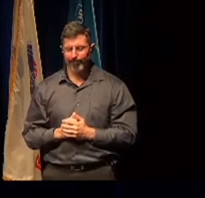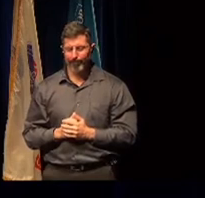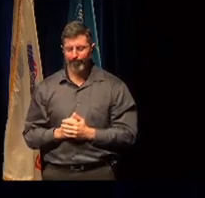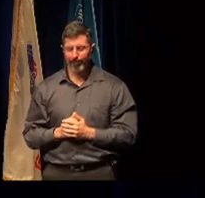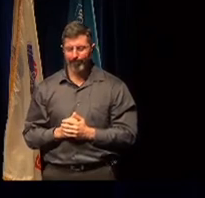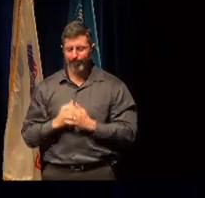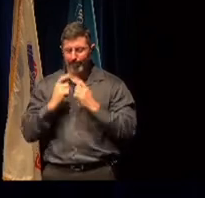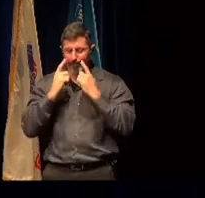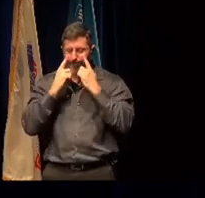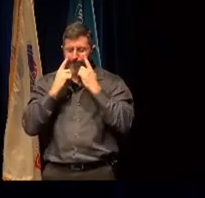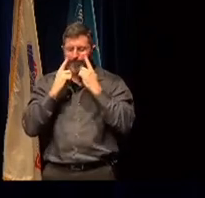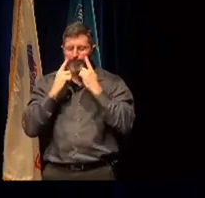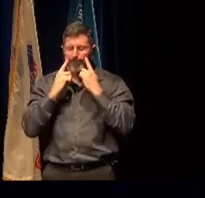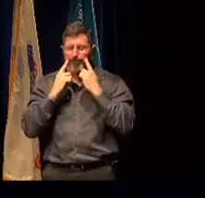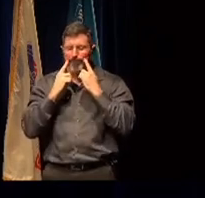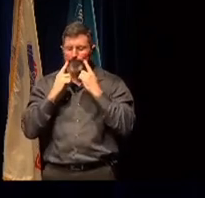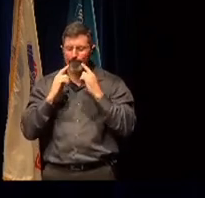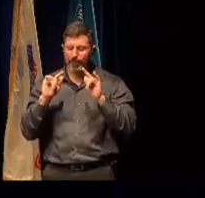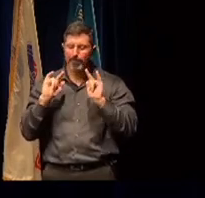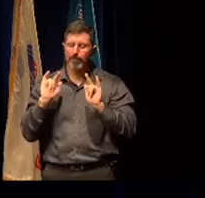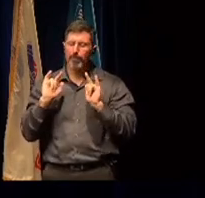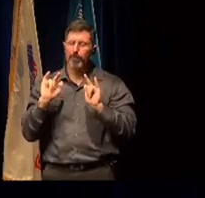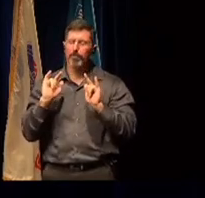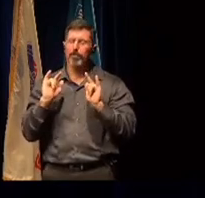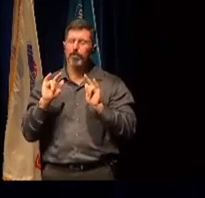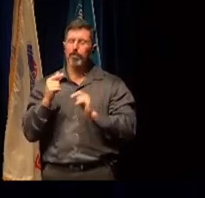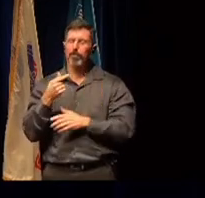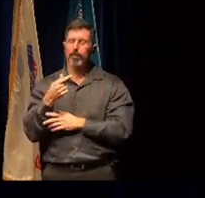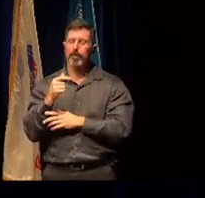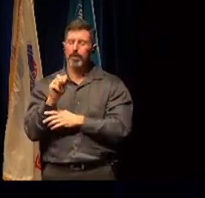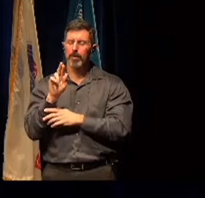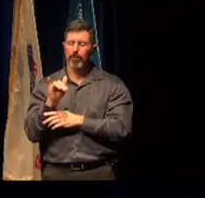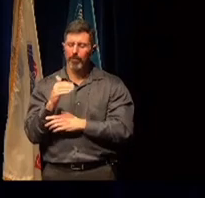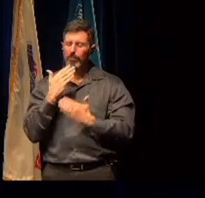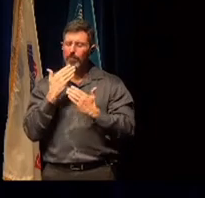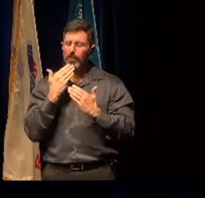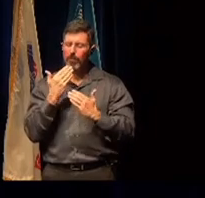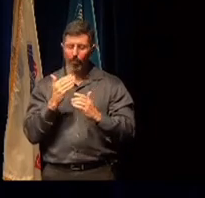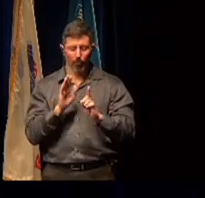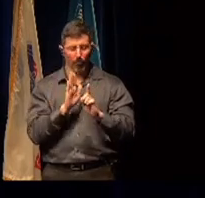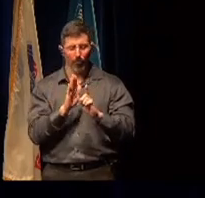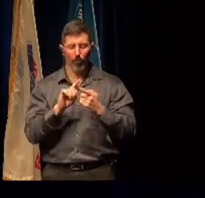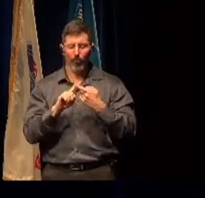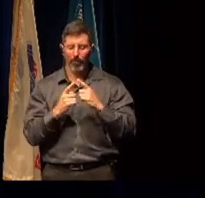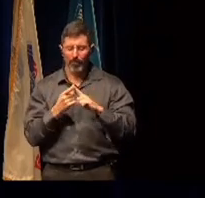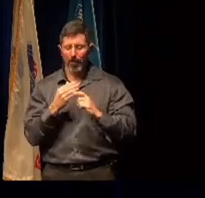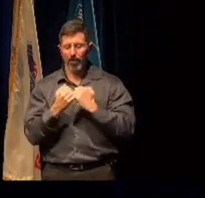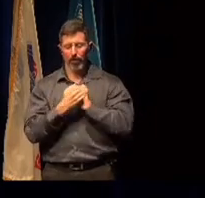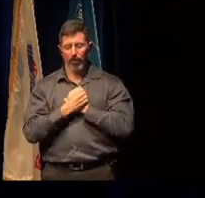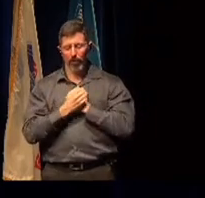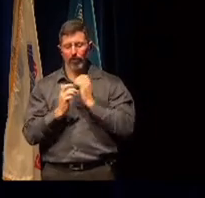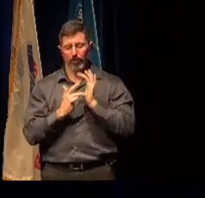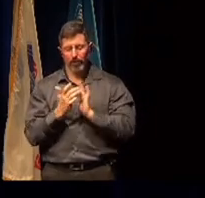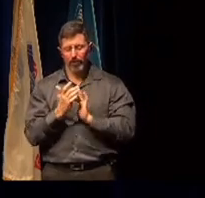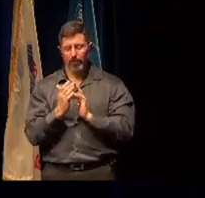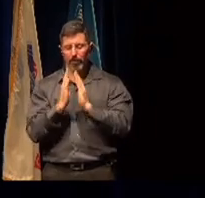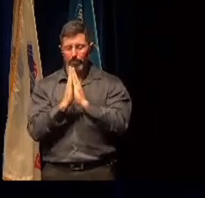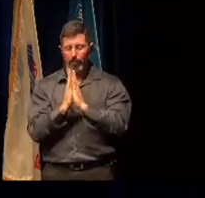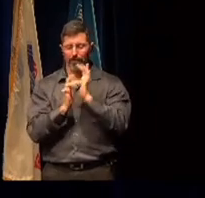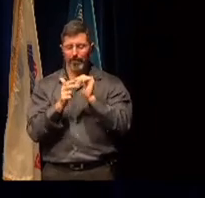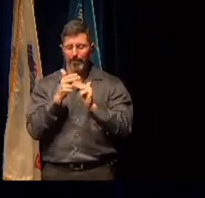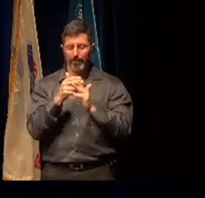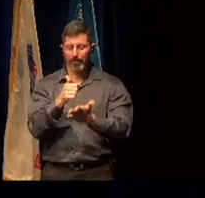Love you, Gary. Thank you for your friendship and your love for Jesus. In Jesus' name I pray.